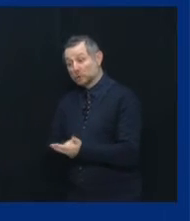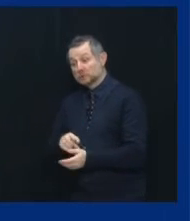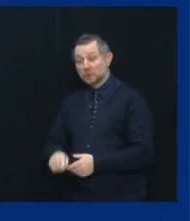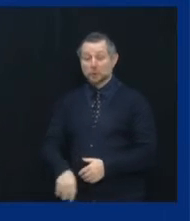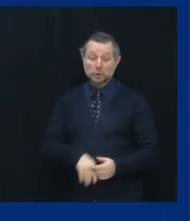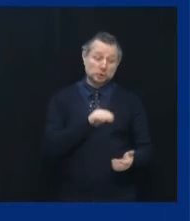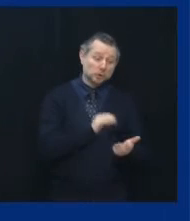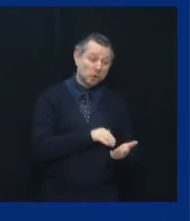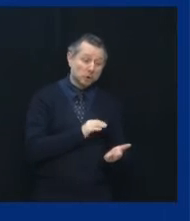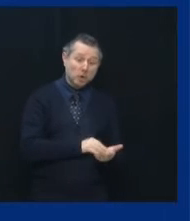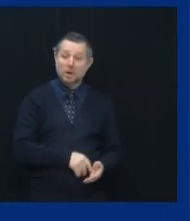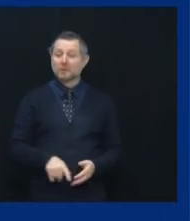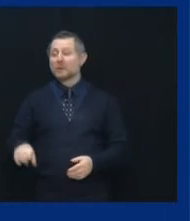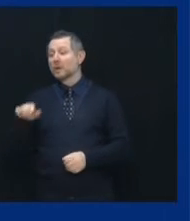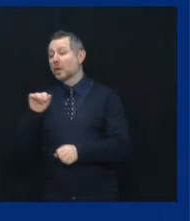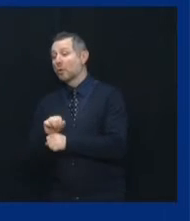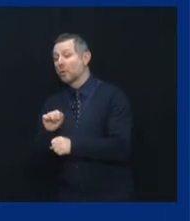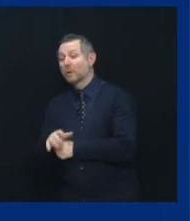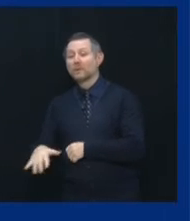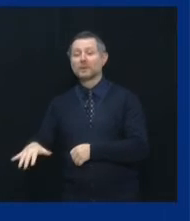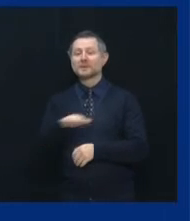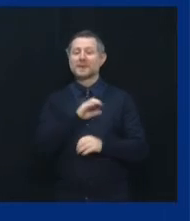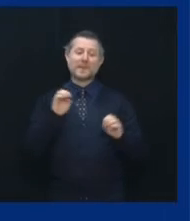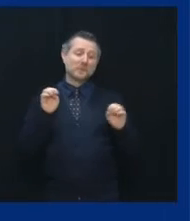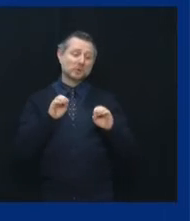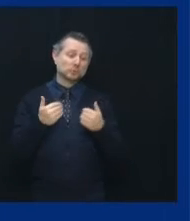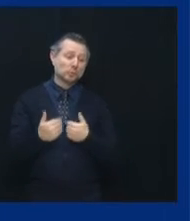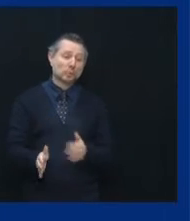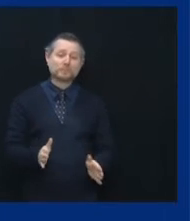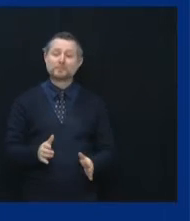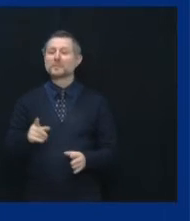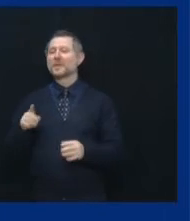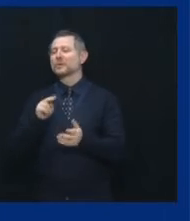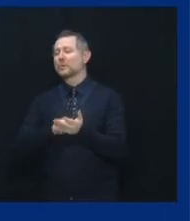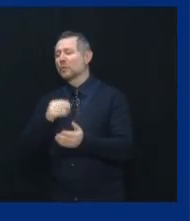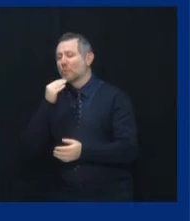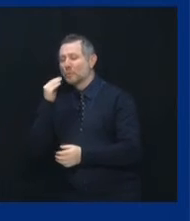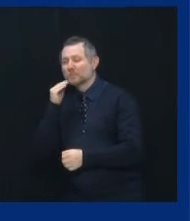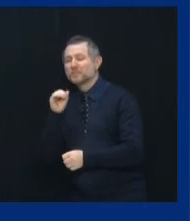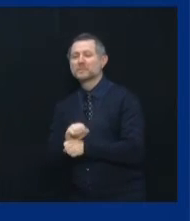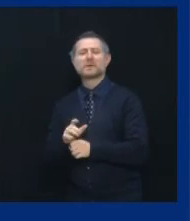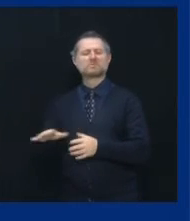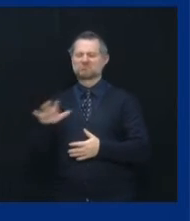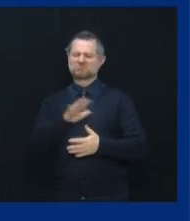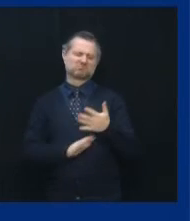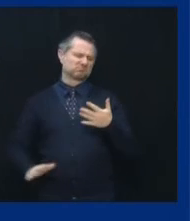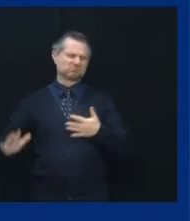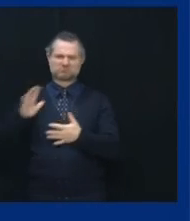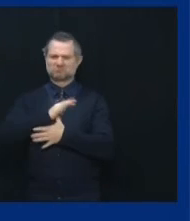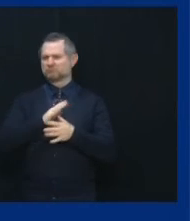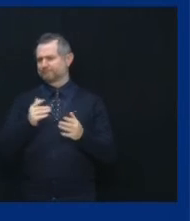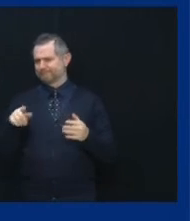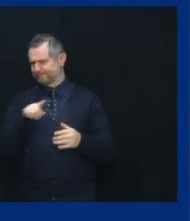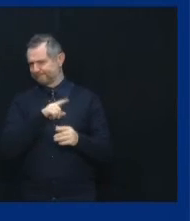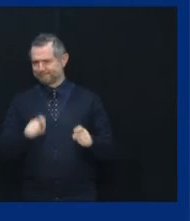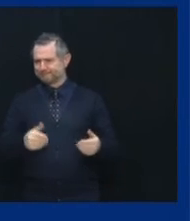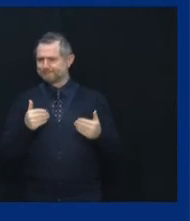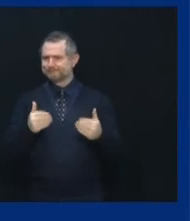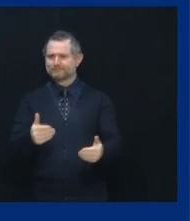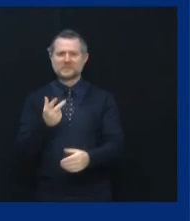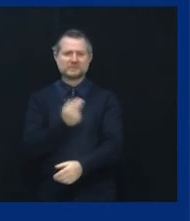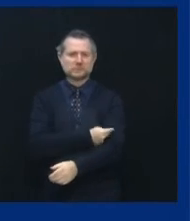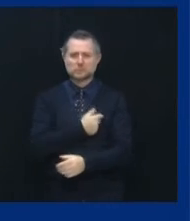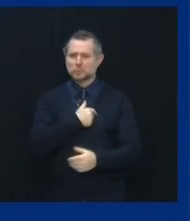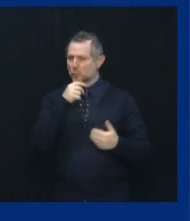emergency rooms, in the nursing homes, this is the top priority. We want to make sure they don't get